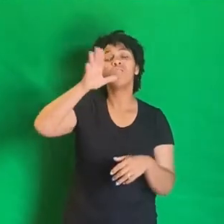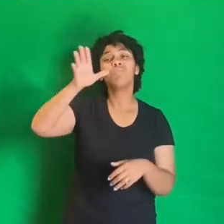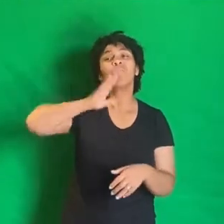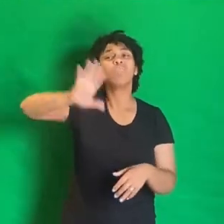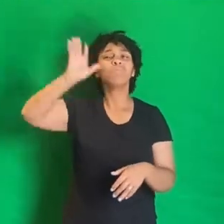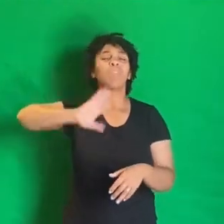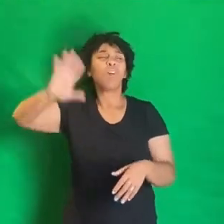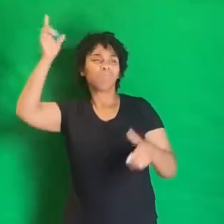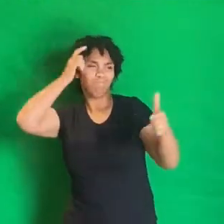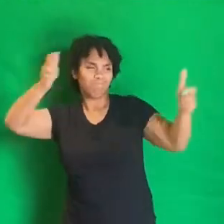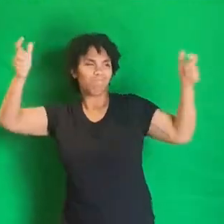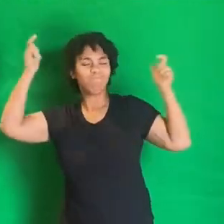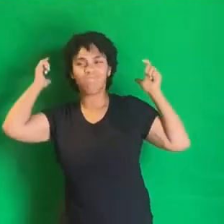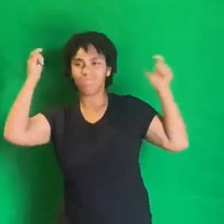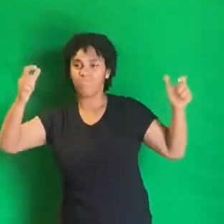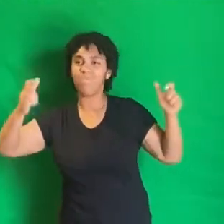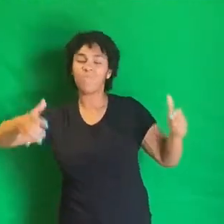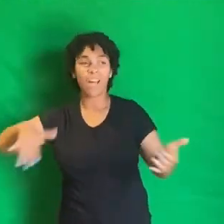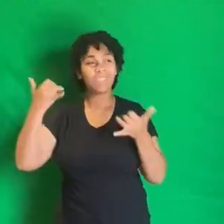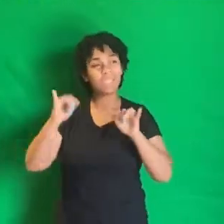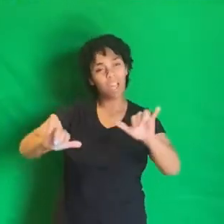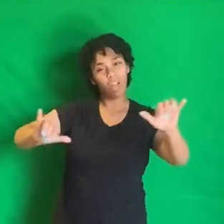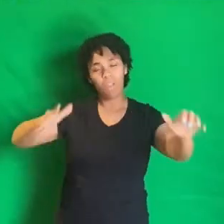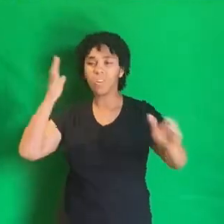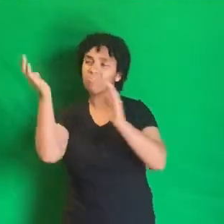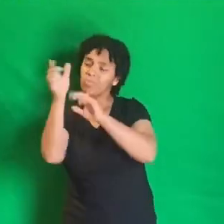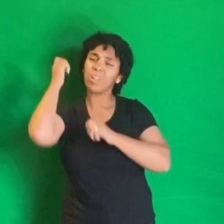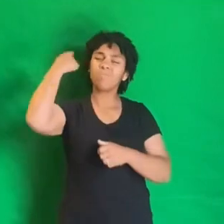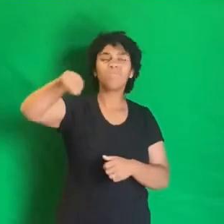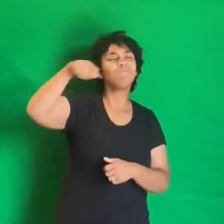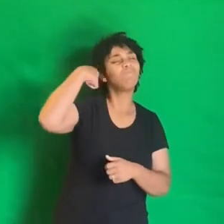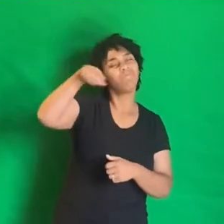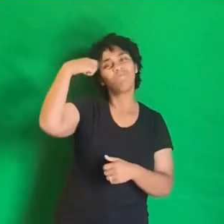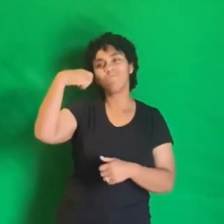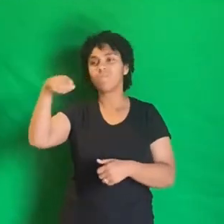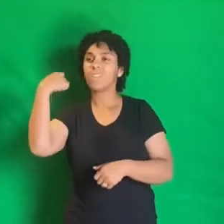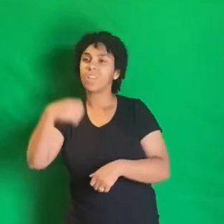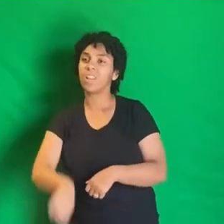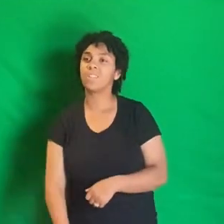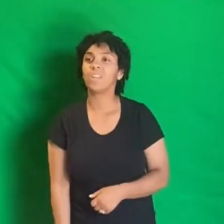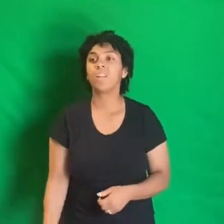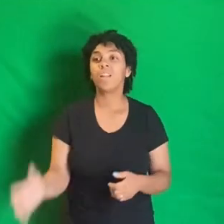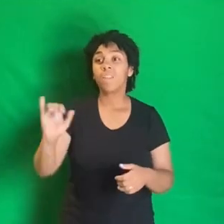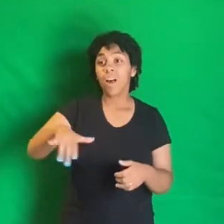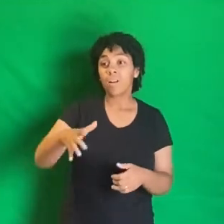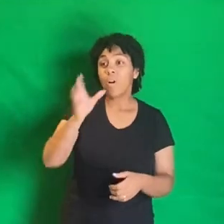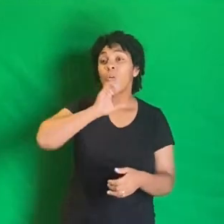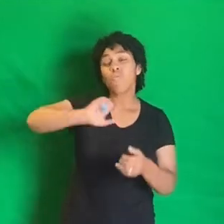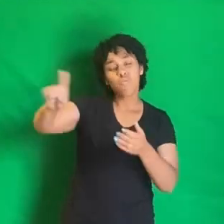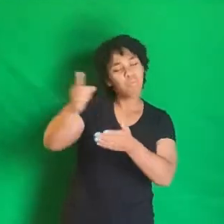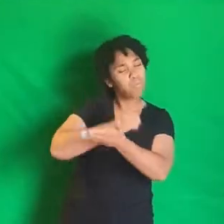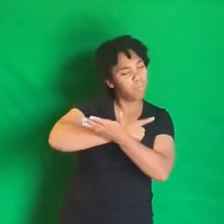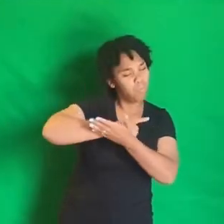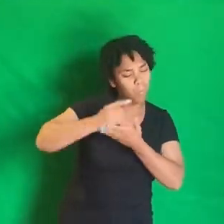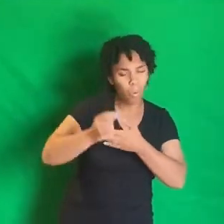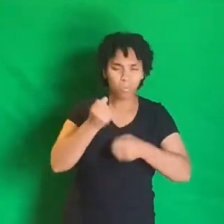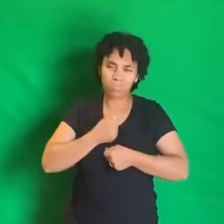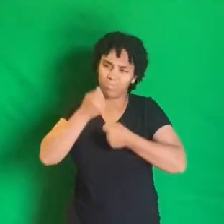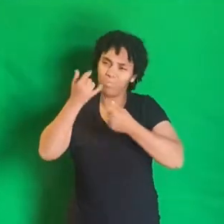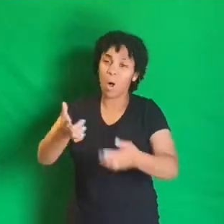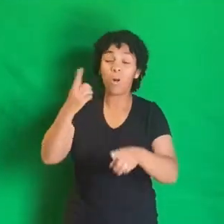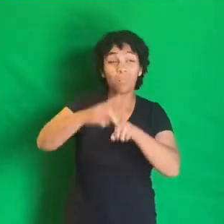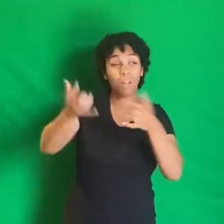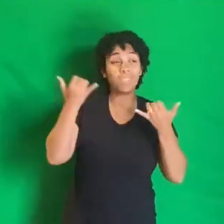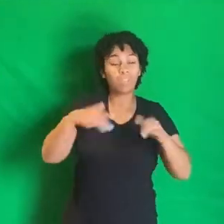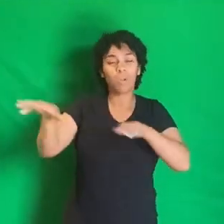church mother in a church hat clap. Man, that sugar gave her color purple coming back clap. When that whole week beat you up and stress